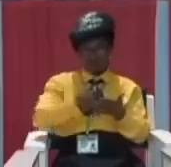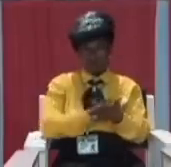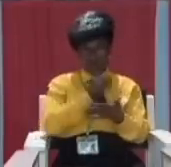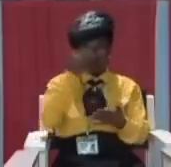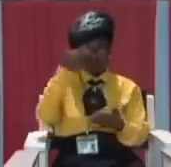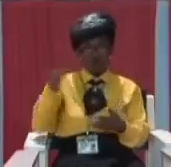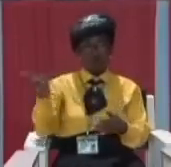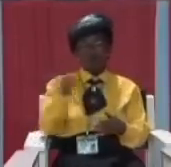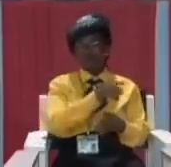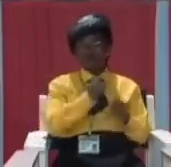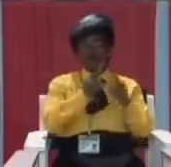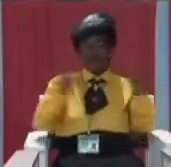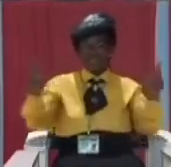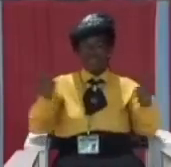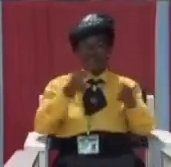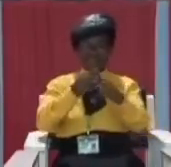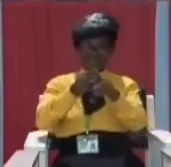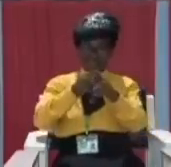Very soon,